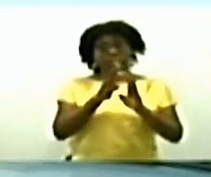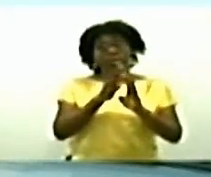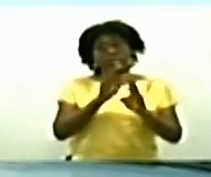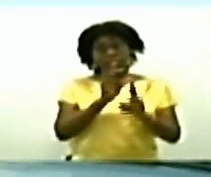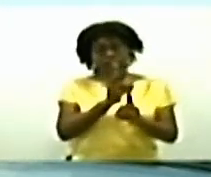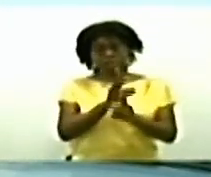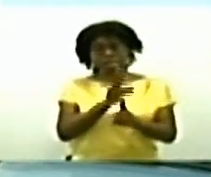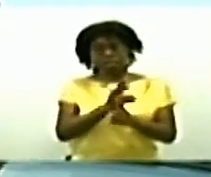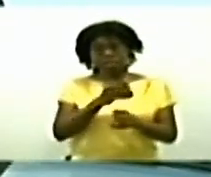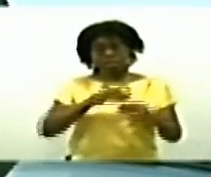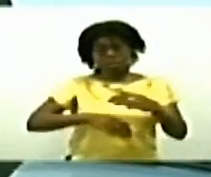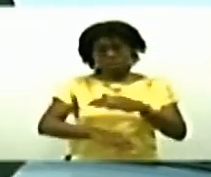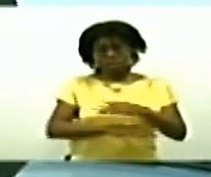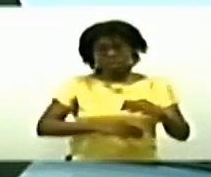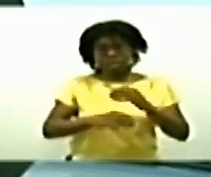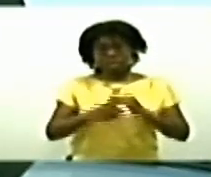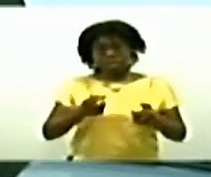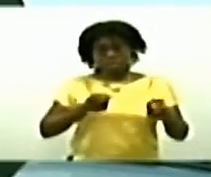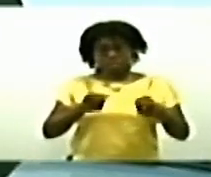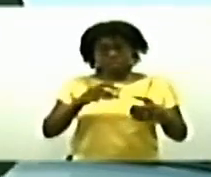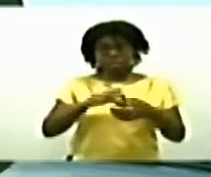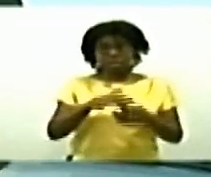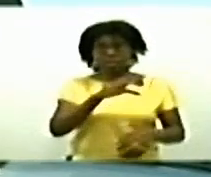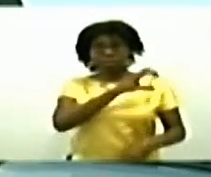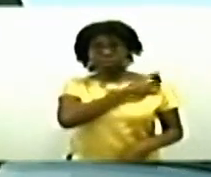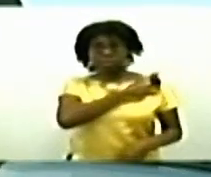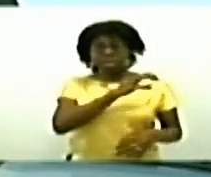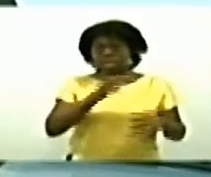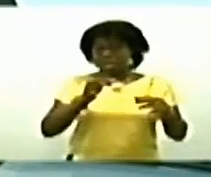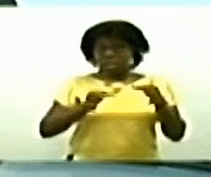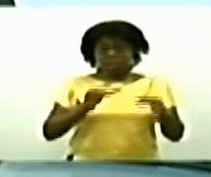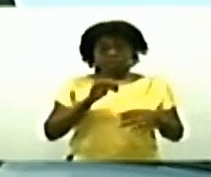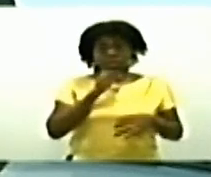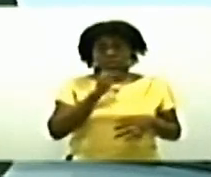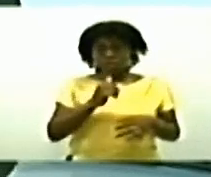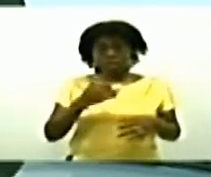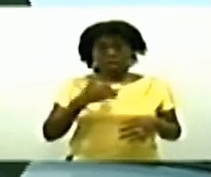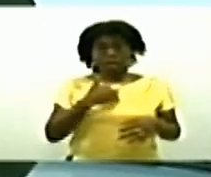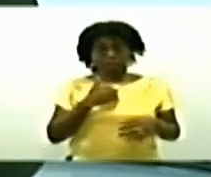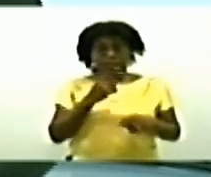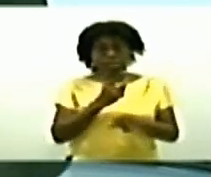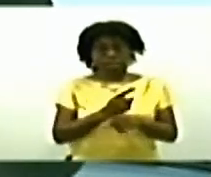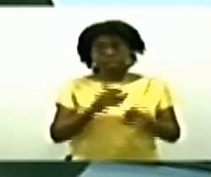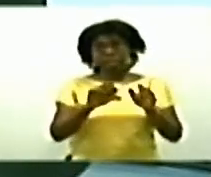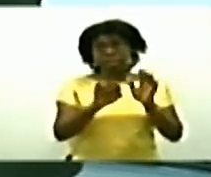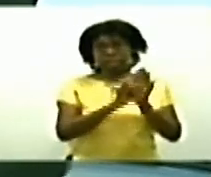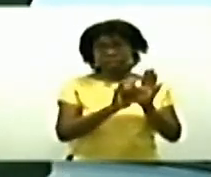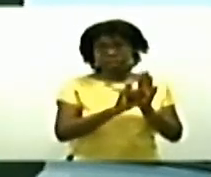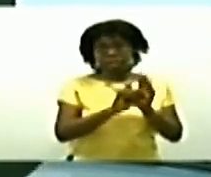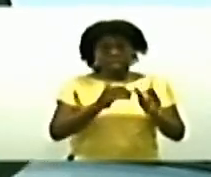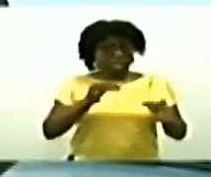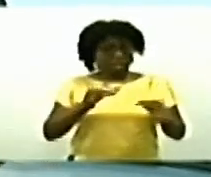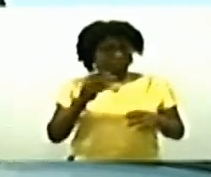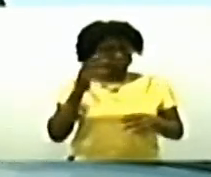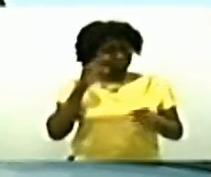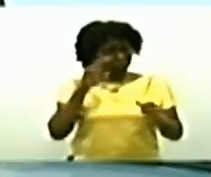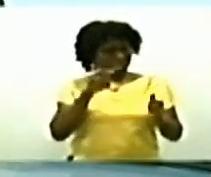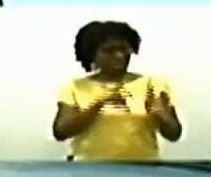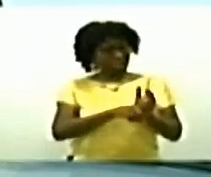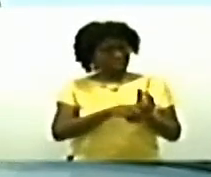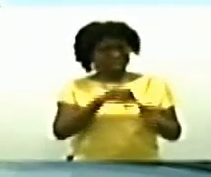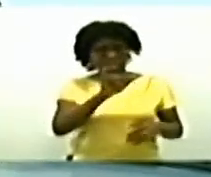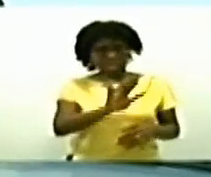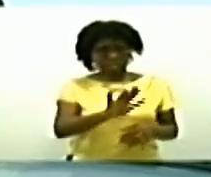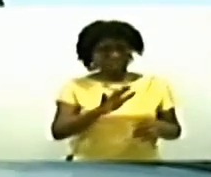police if the vehicle does not bear the prescribed identification. What is it saying? That if a traffic warden recognizes that your vehicle does not have